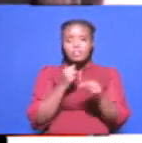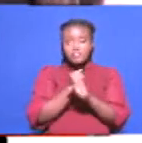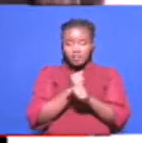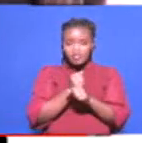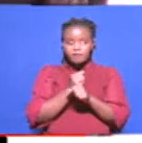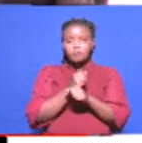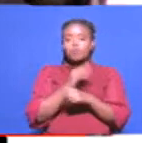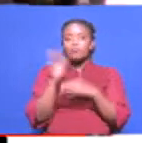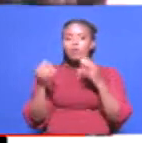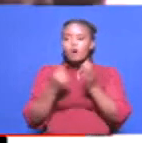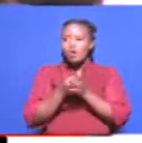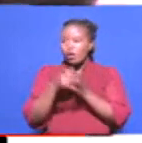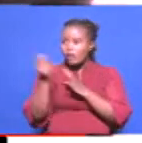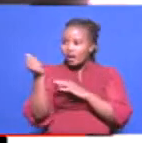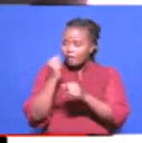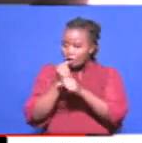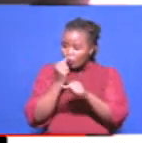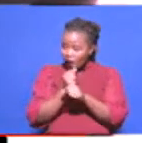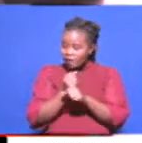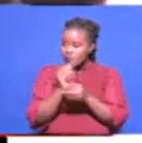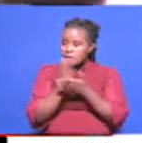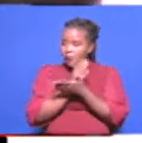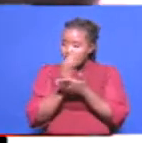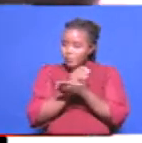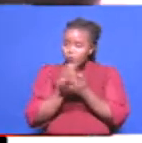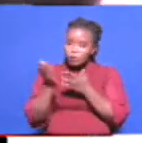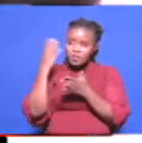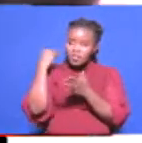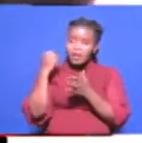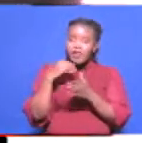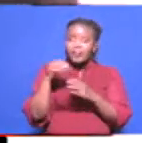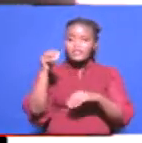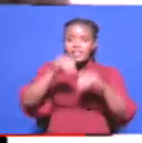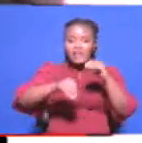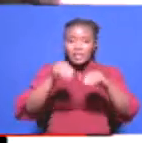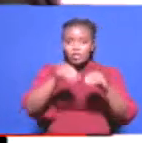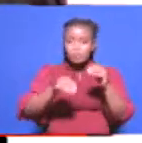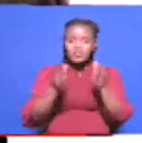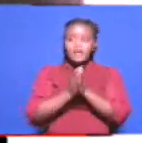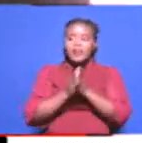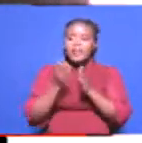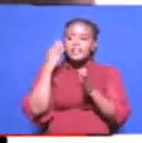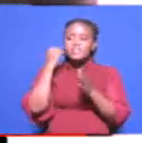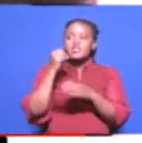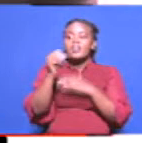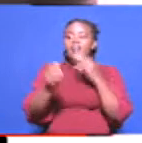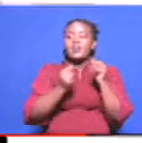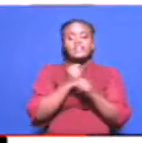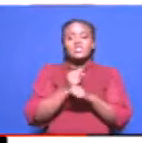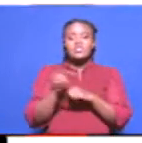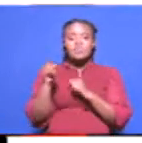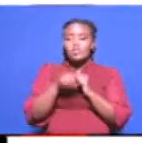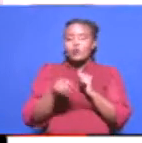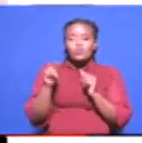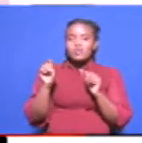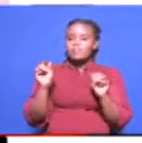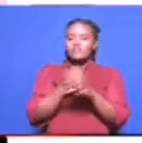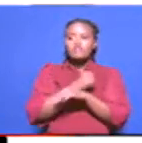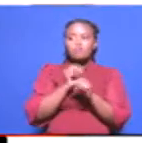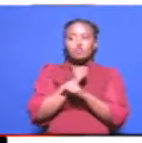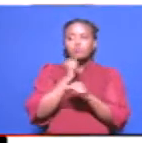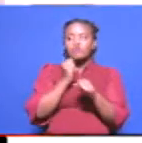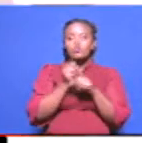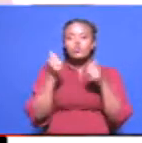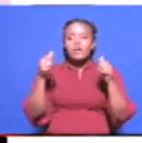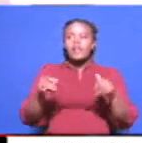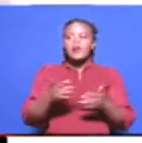activities for between the last election and the last year, are we don't manage to do anything. The other issue, of course,